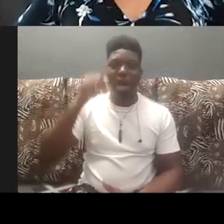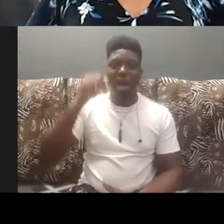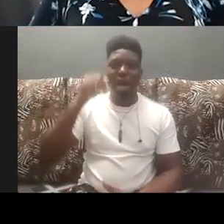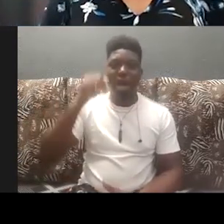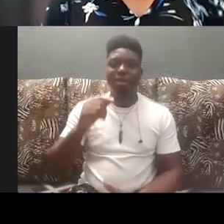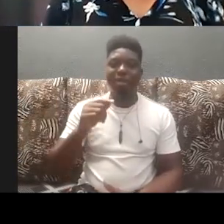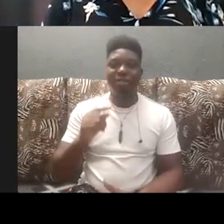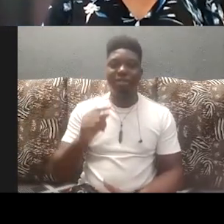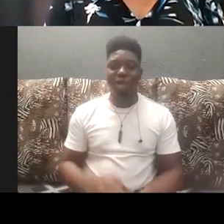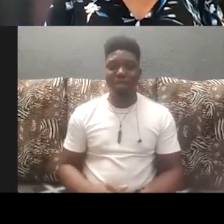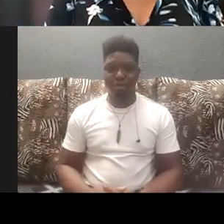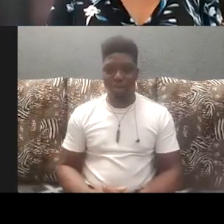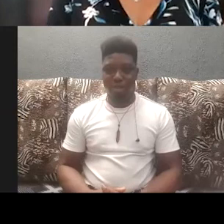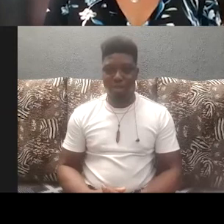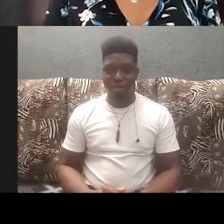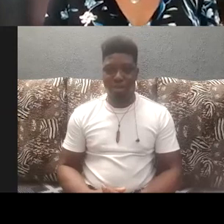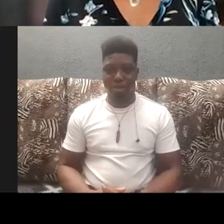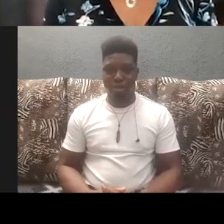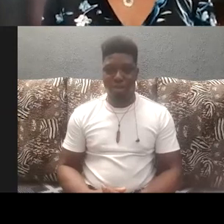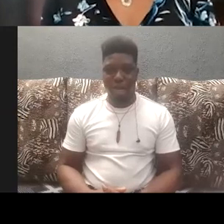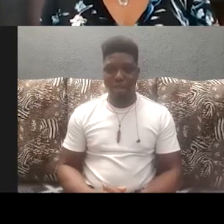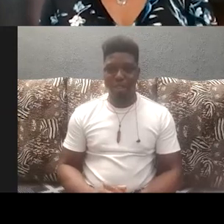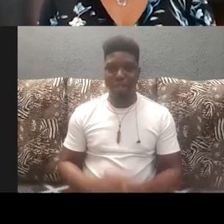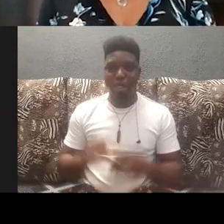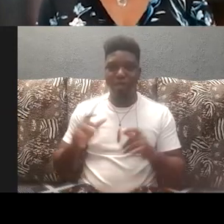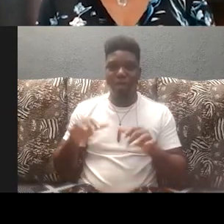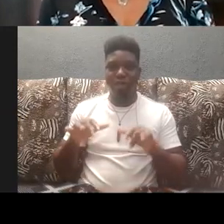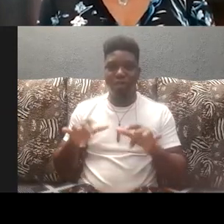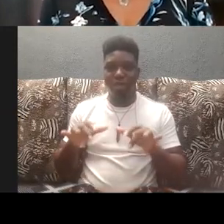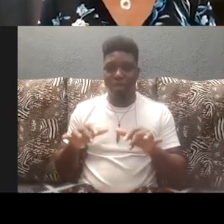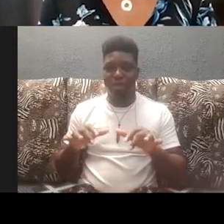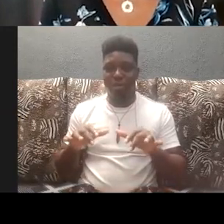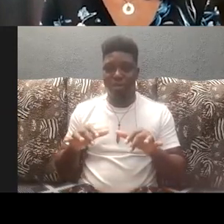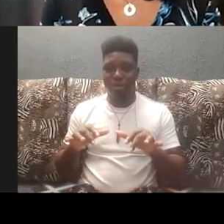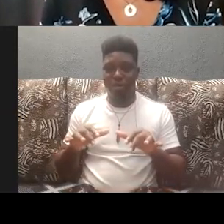now, Abby is a visually impaired. Like she can read with braille.